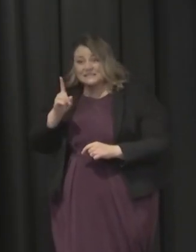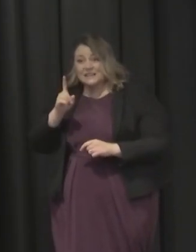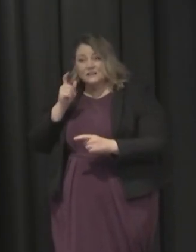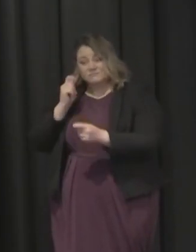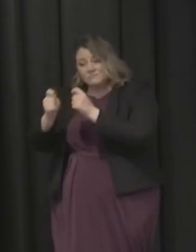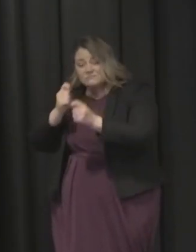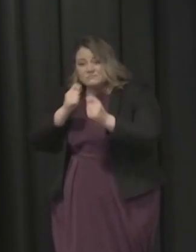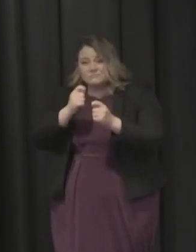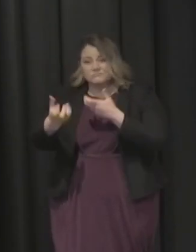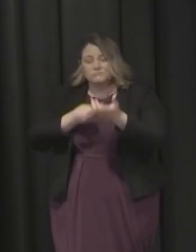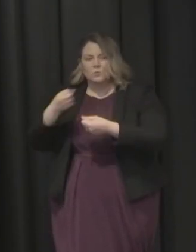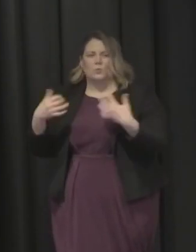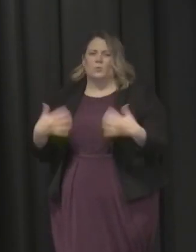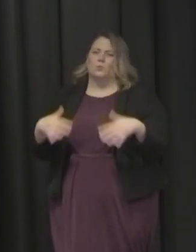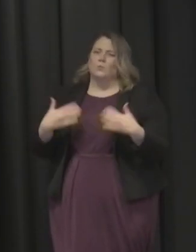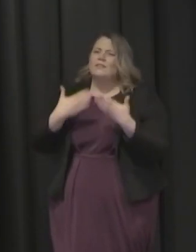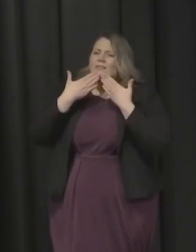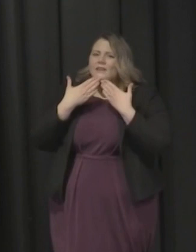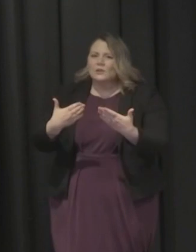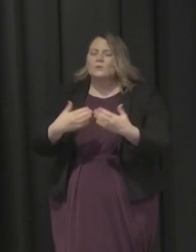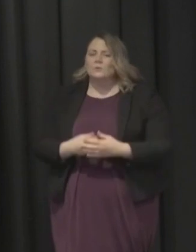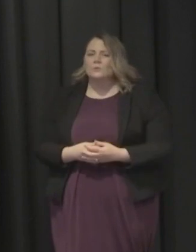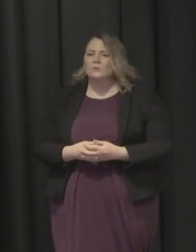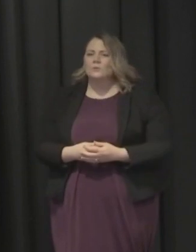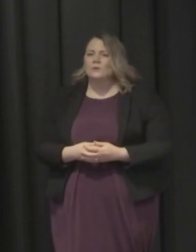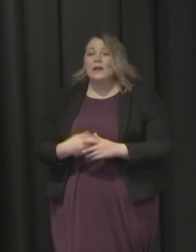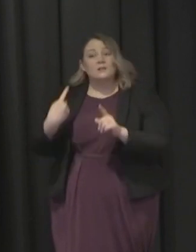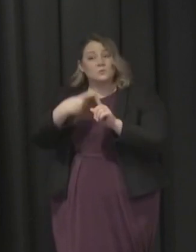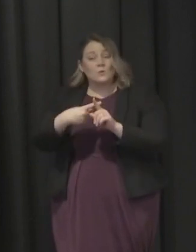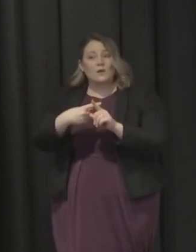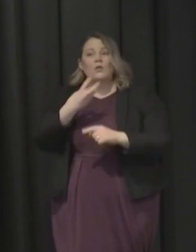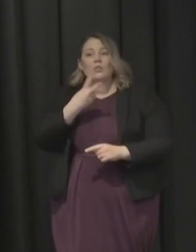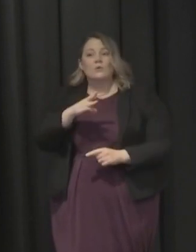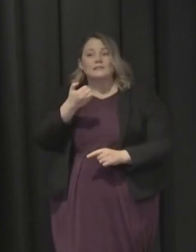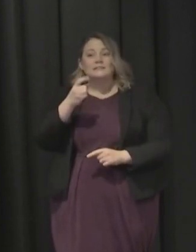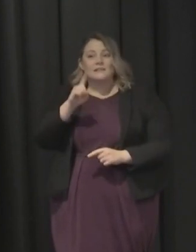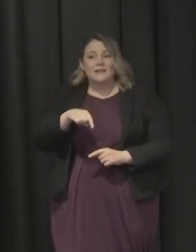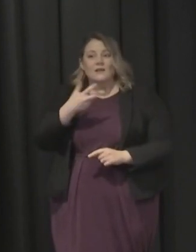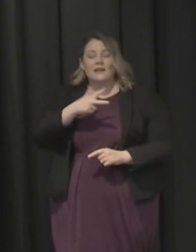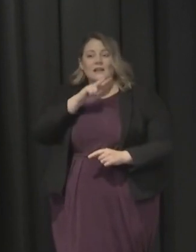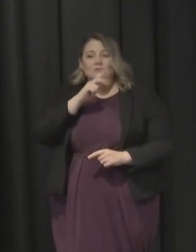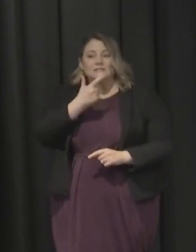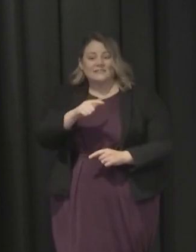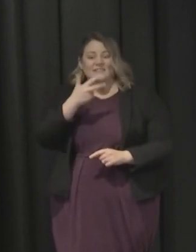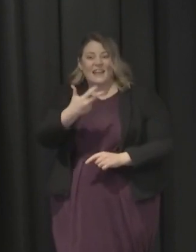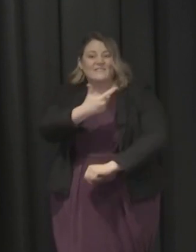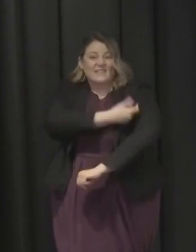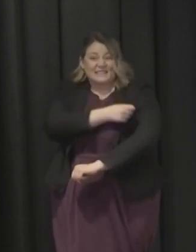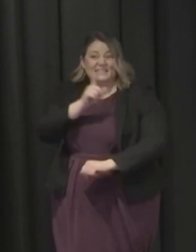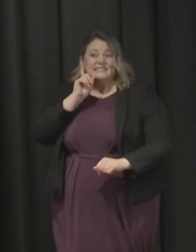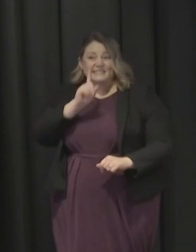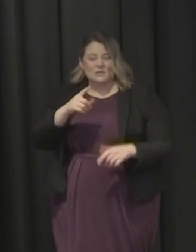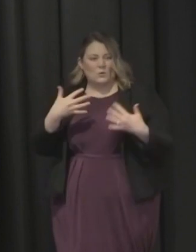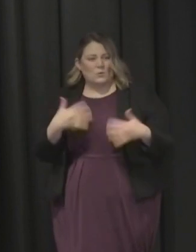we're at 81.7% who've received a first dose. So an outstanding effort from Victorians, and I'd like to